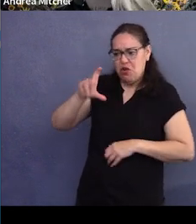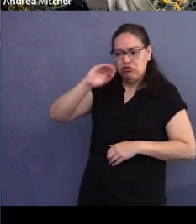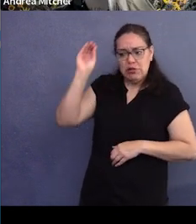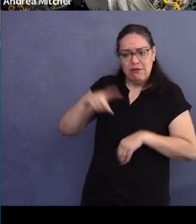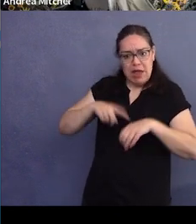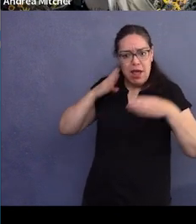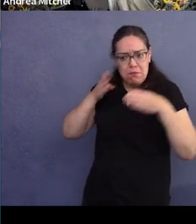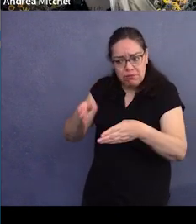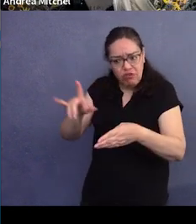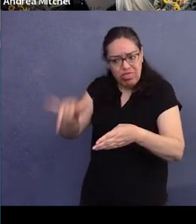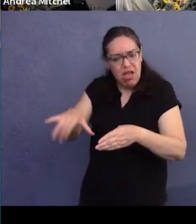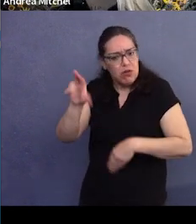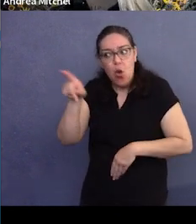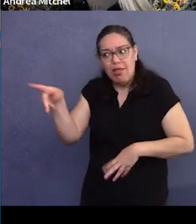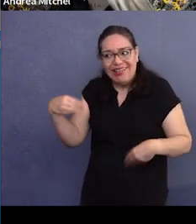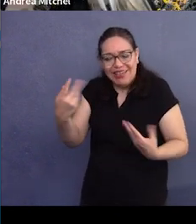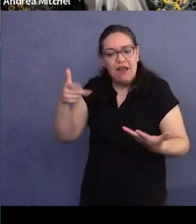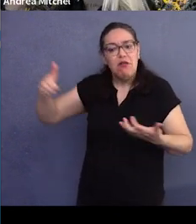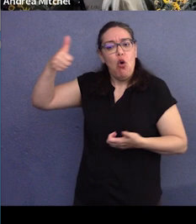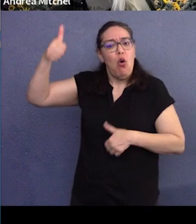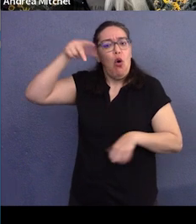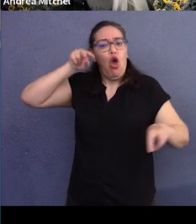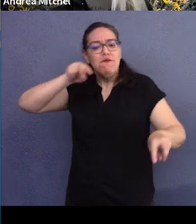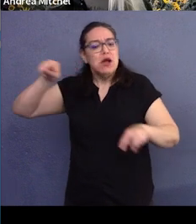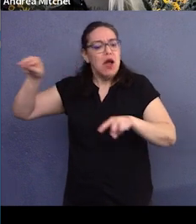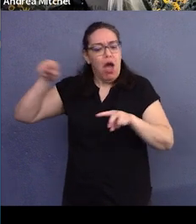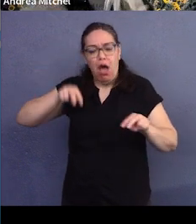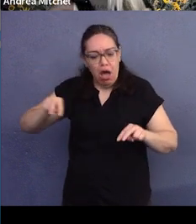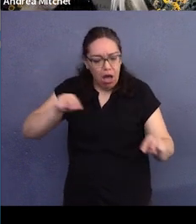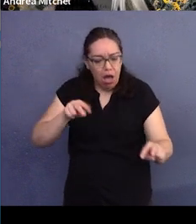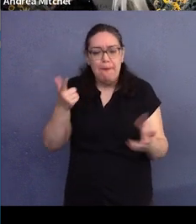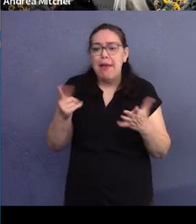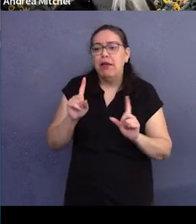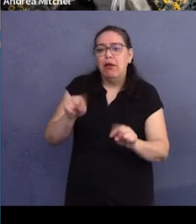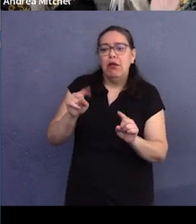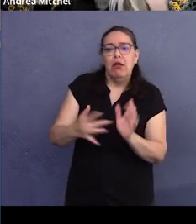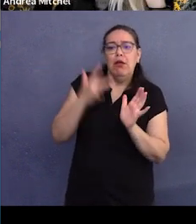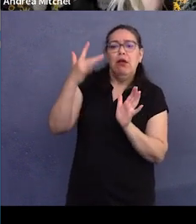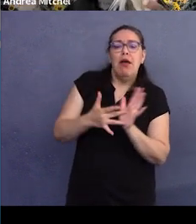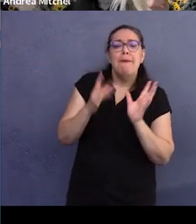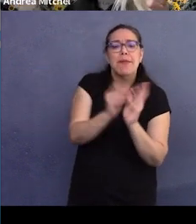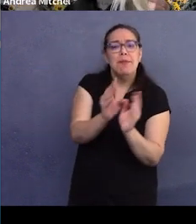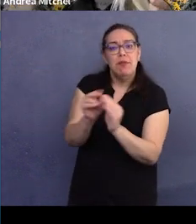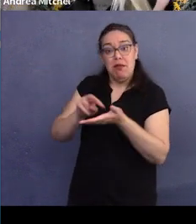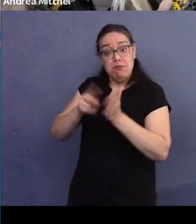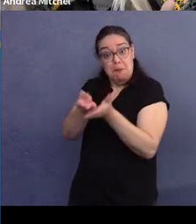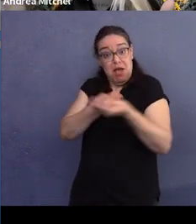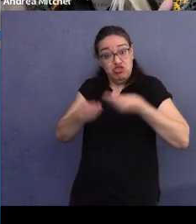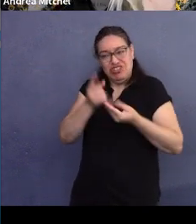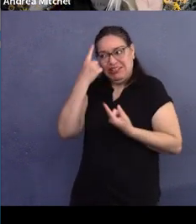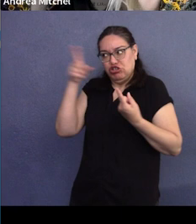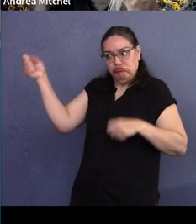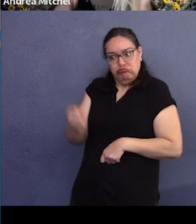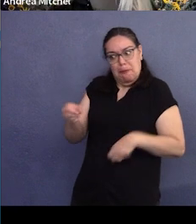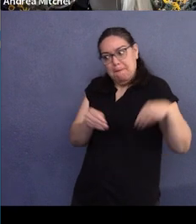providing oversight, may be attending meetings occasionally. So you wouldn't have to budget them in as a full-time person.